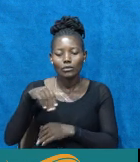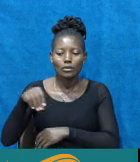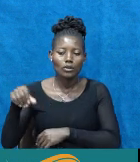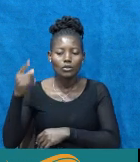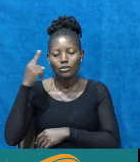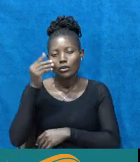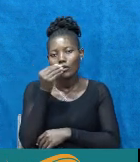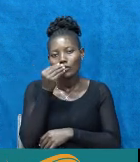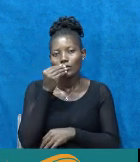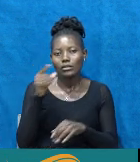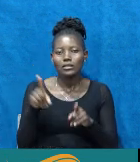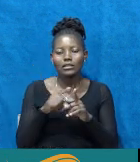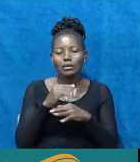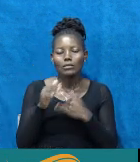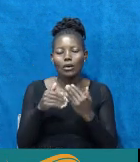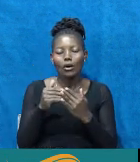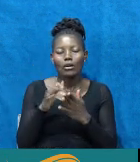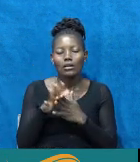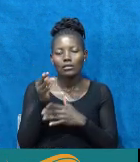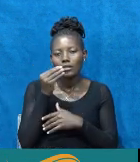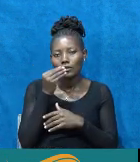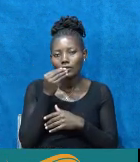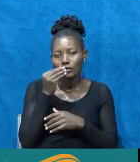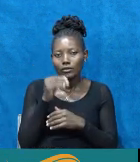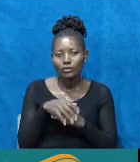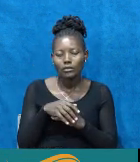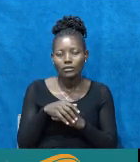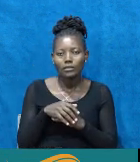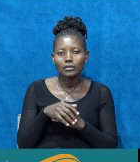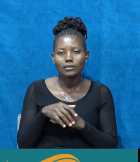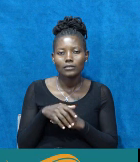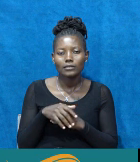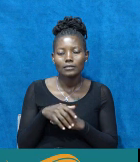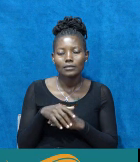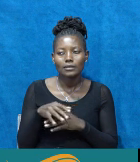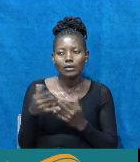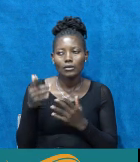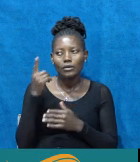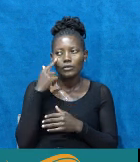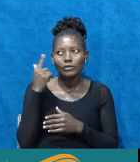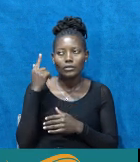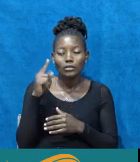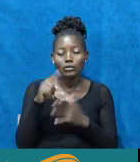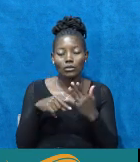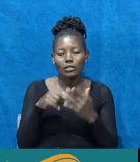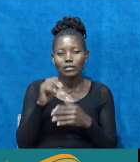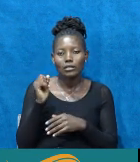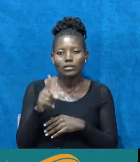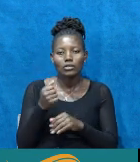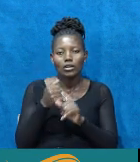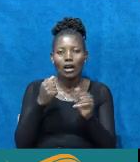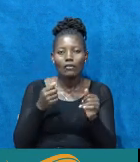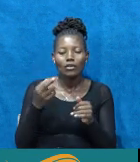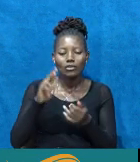that comes with the quality of food and all that comes with the nutrients found in the various foods as we've gotten to